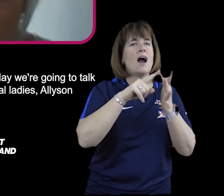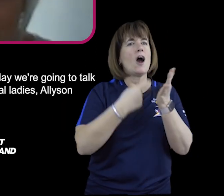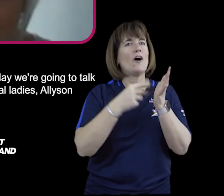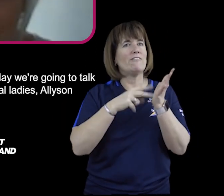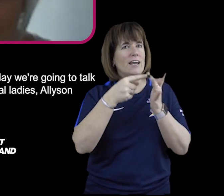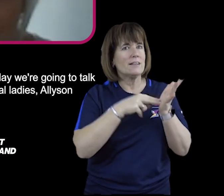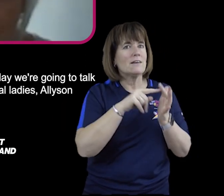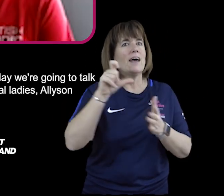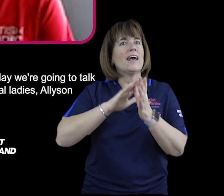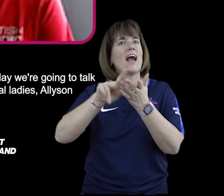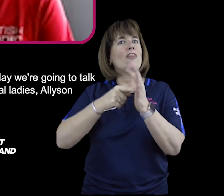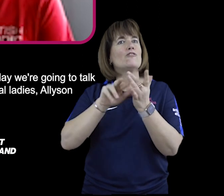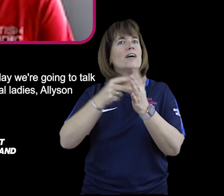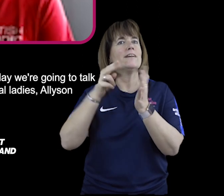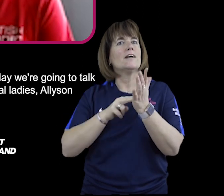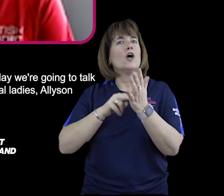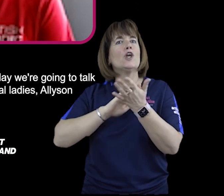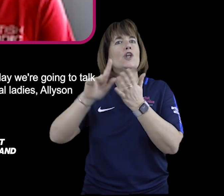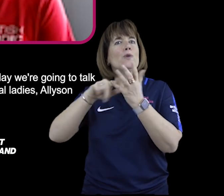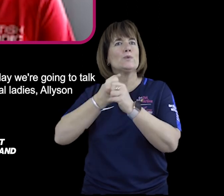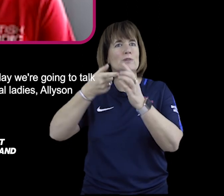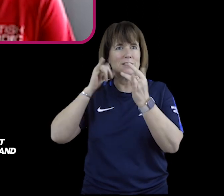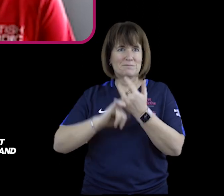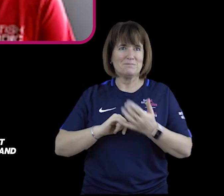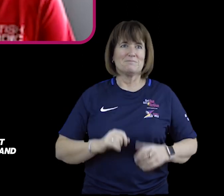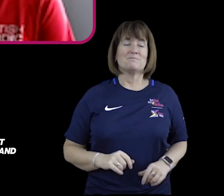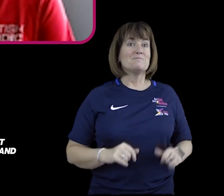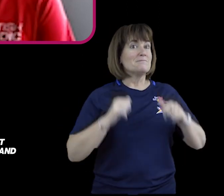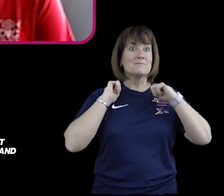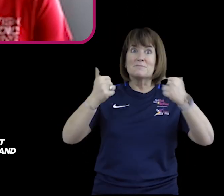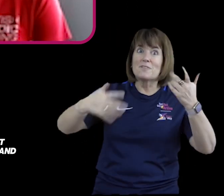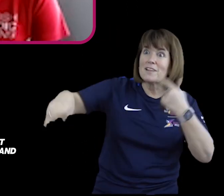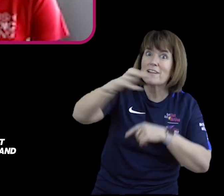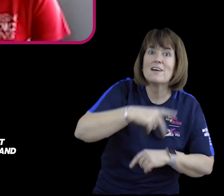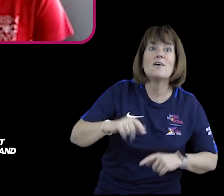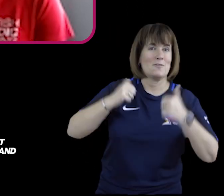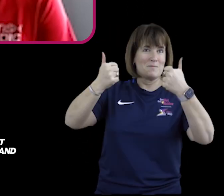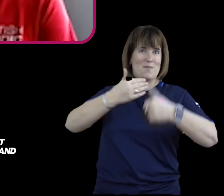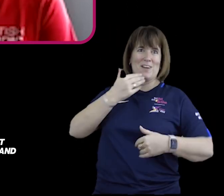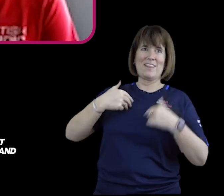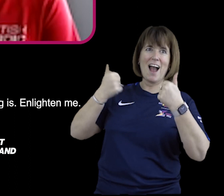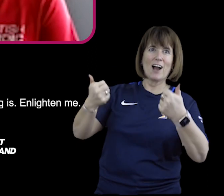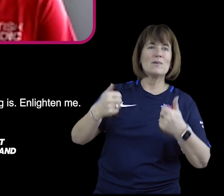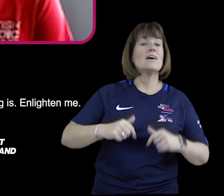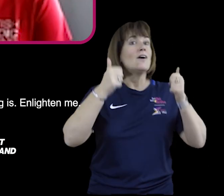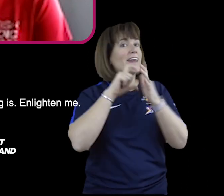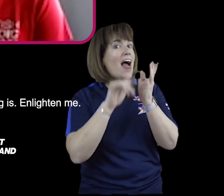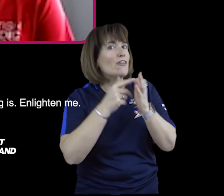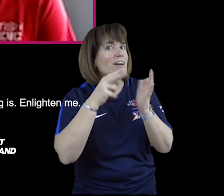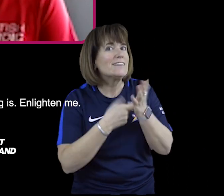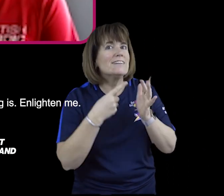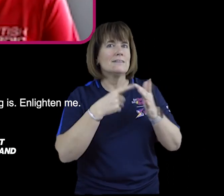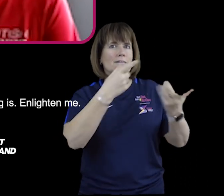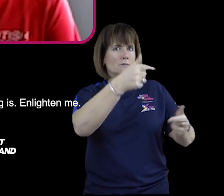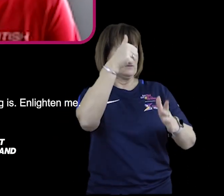Allyson Irvine and Catherine Hughes. Hello both, are we good? Yes, good morning. Yes, Fine, thank you. Very good. Yeah. Excellent